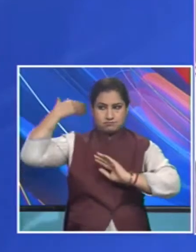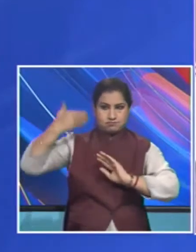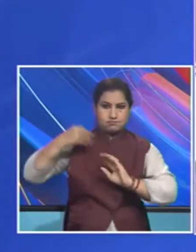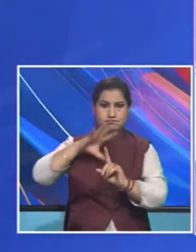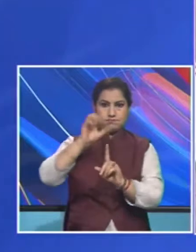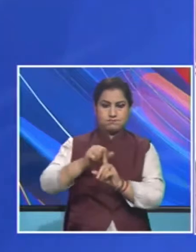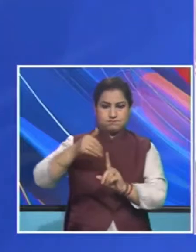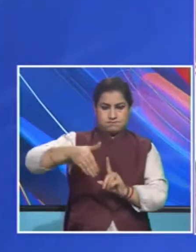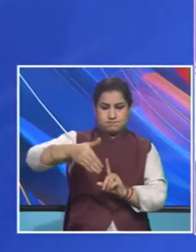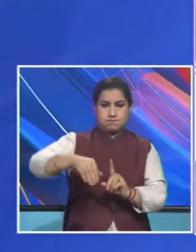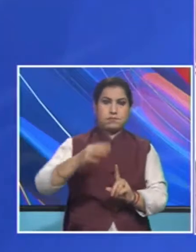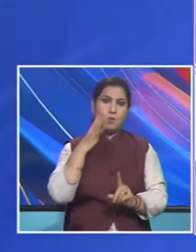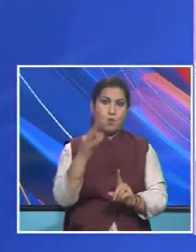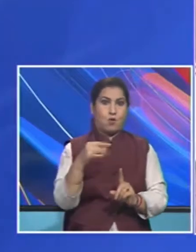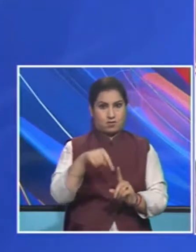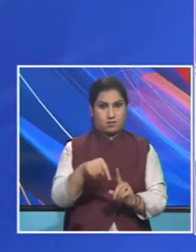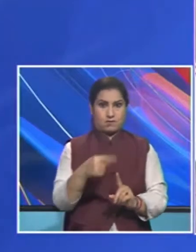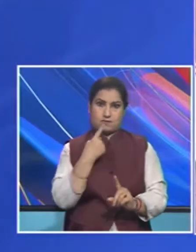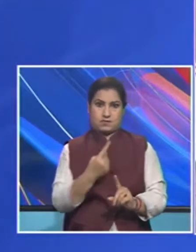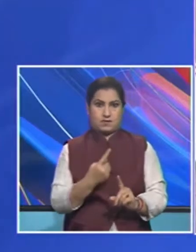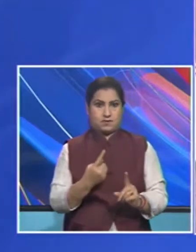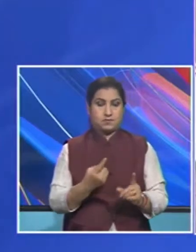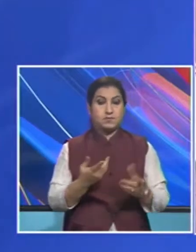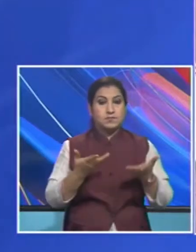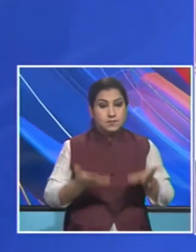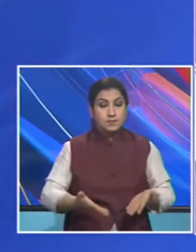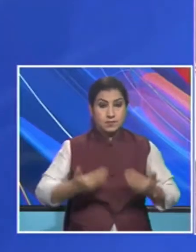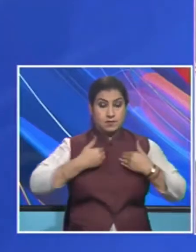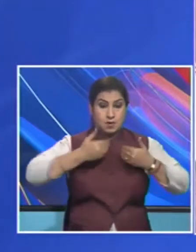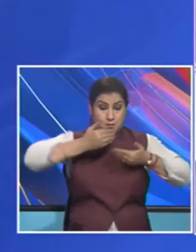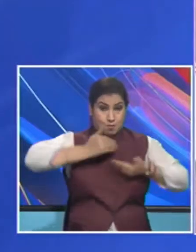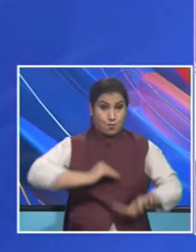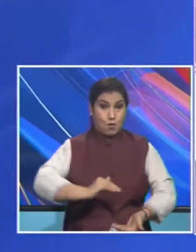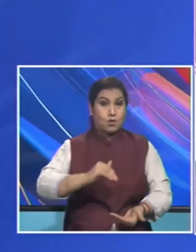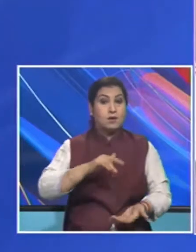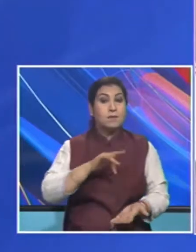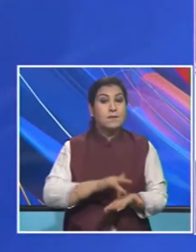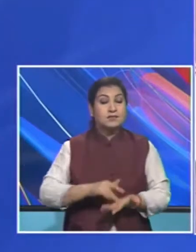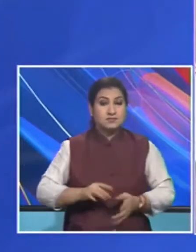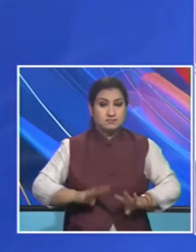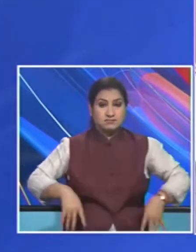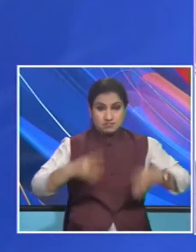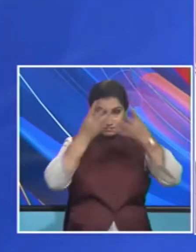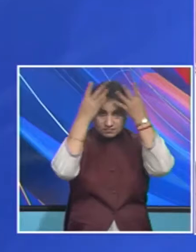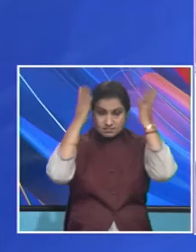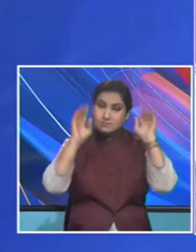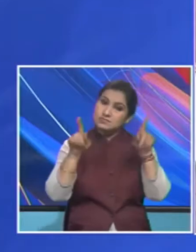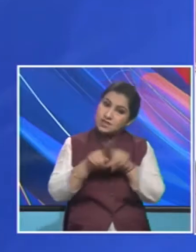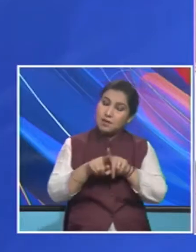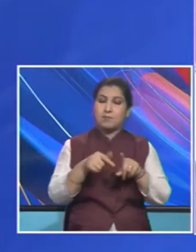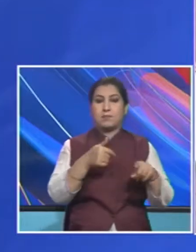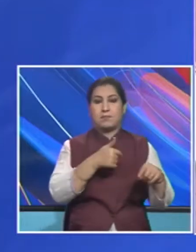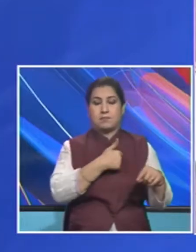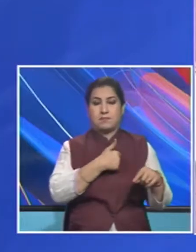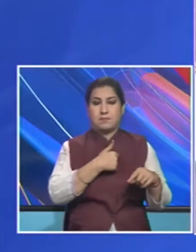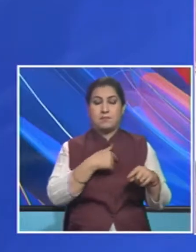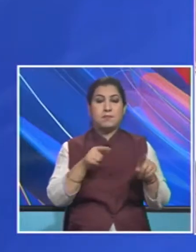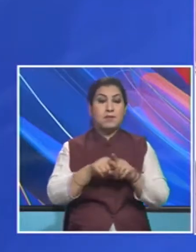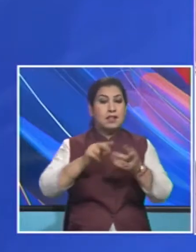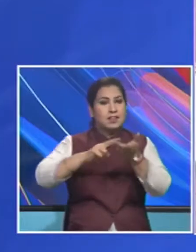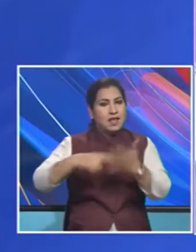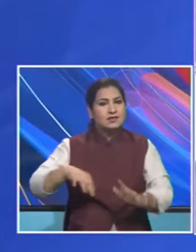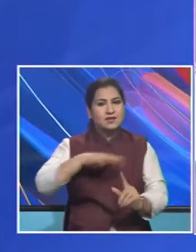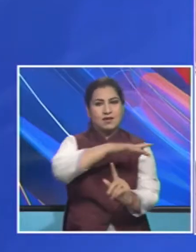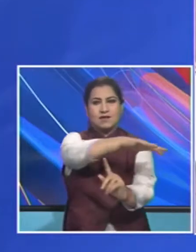more important. I was born in the tribal tradition which has lived in harmony with the nature